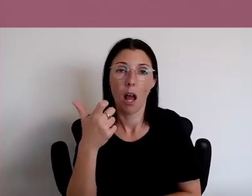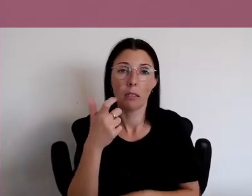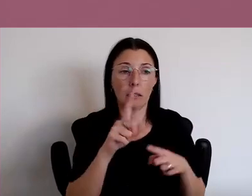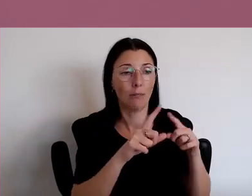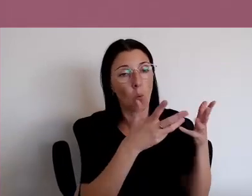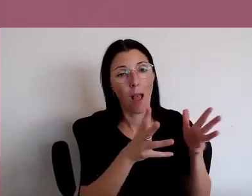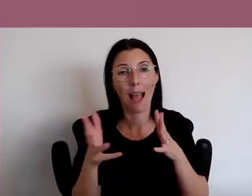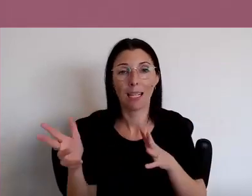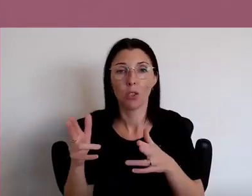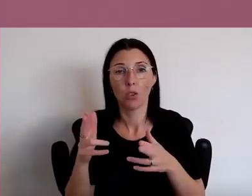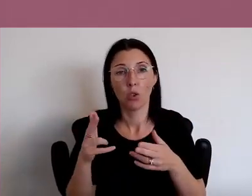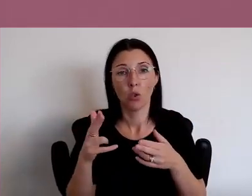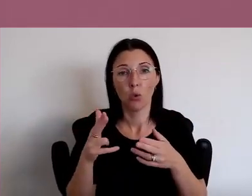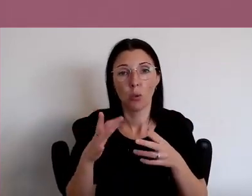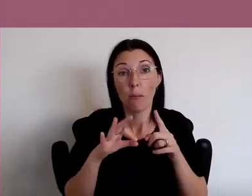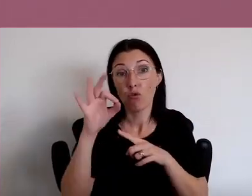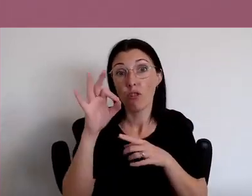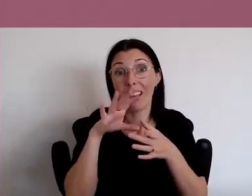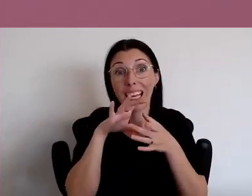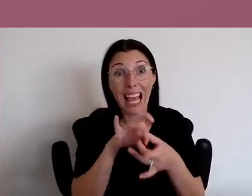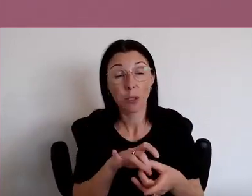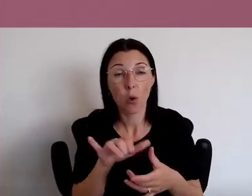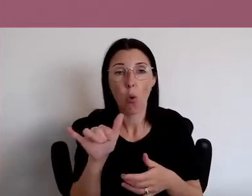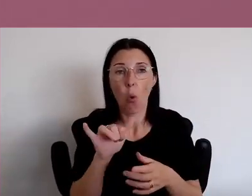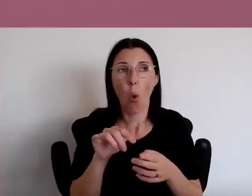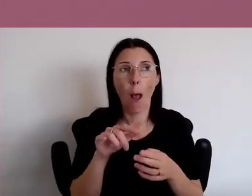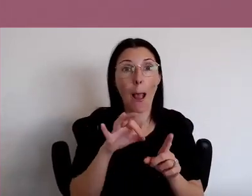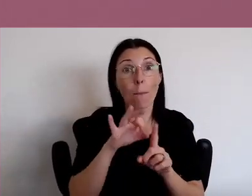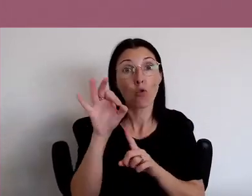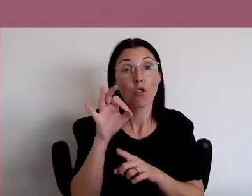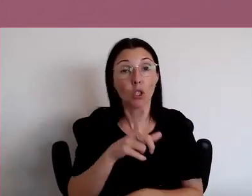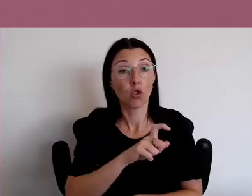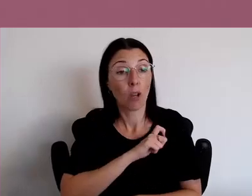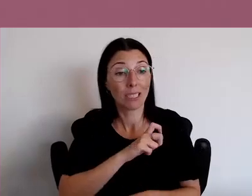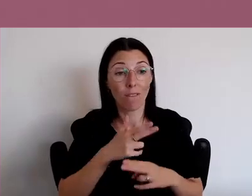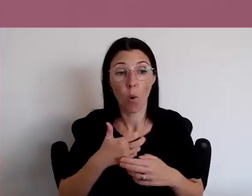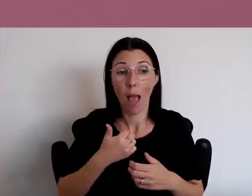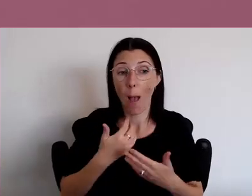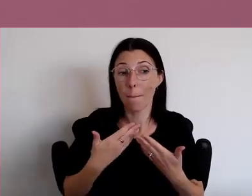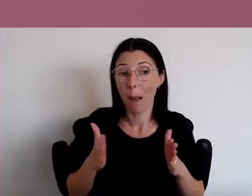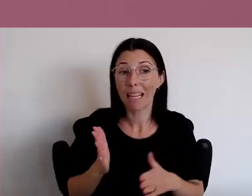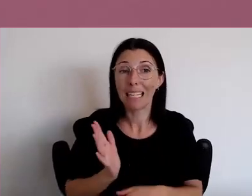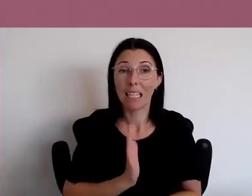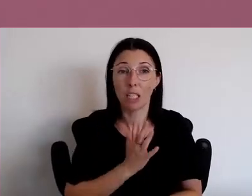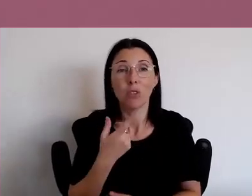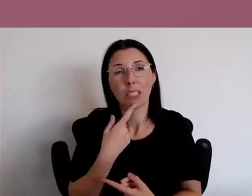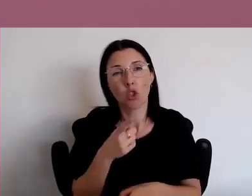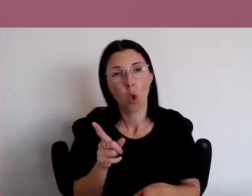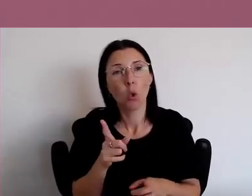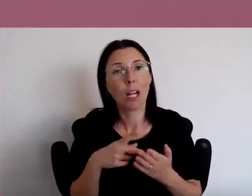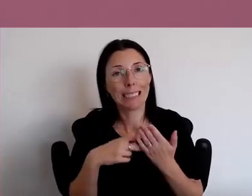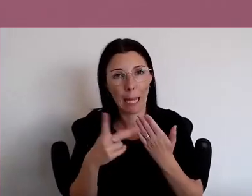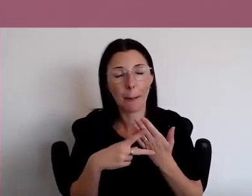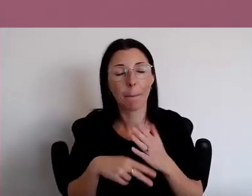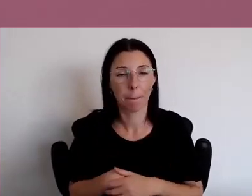increase engagement or the level of trust in our public interest disclosure scheme. And what better way